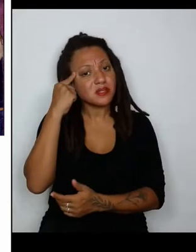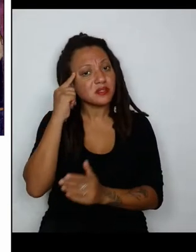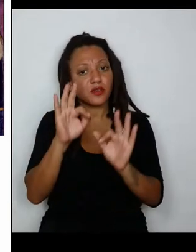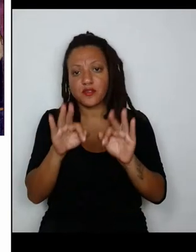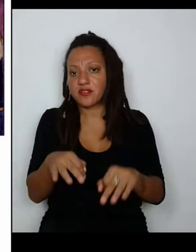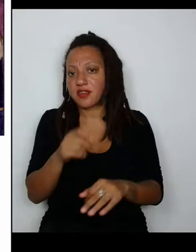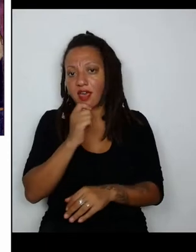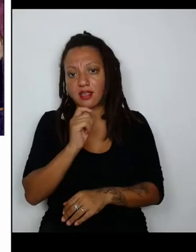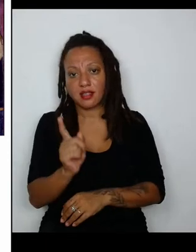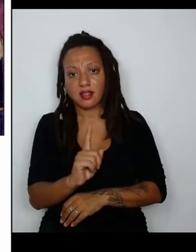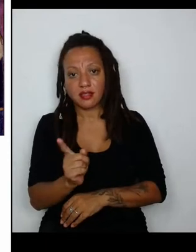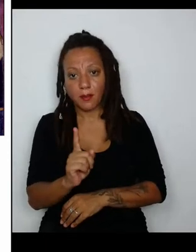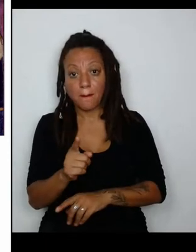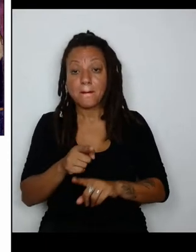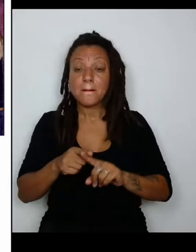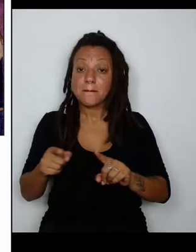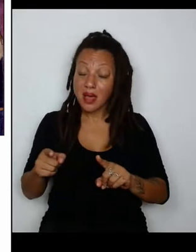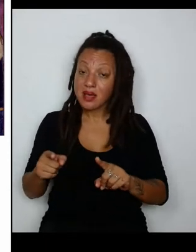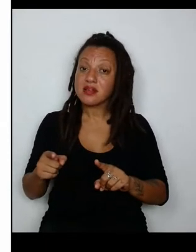published that essay